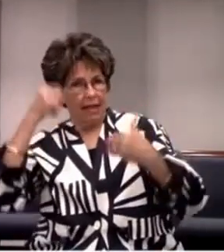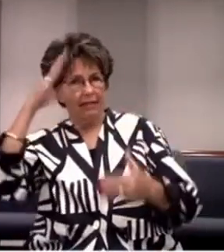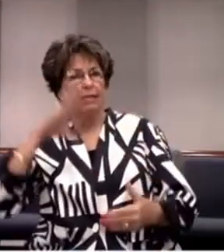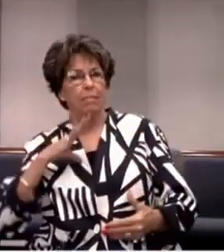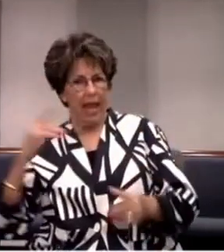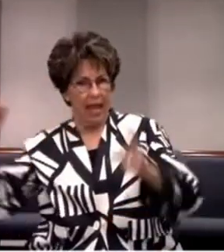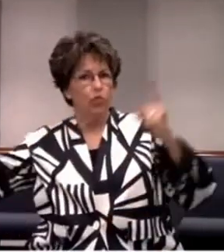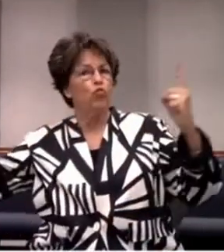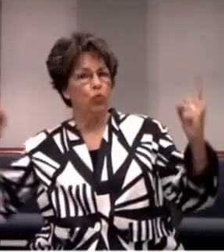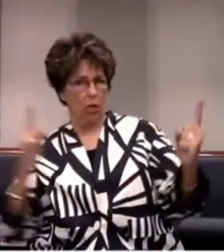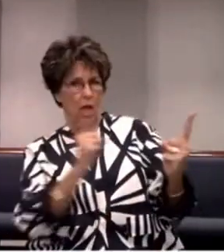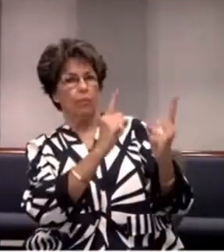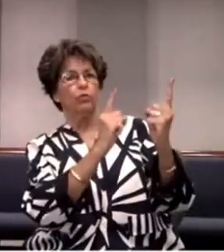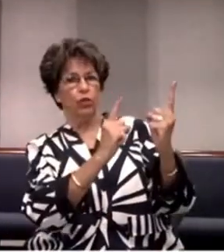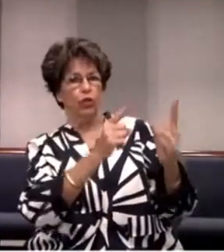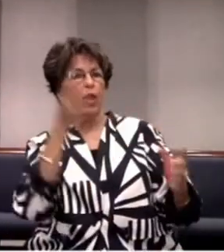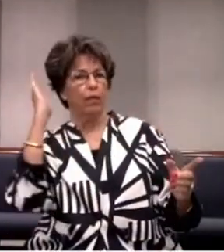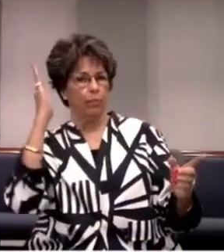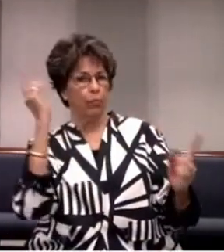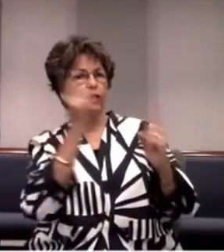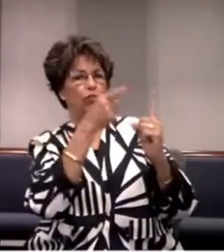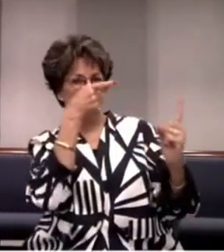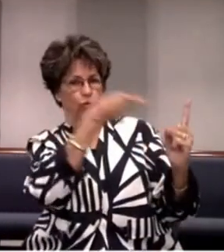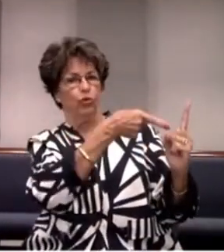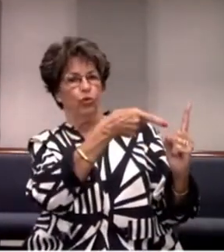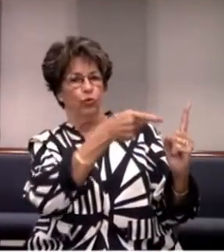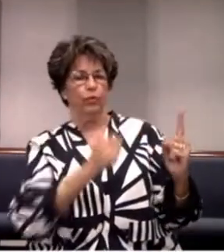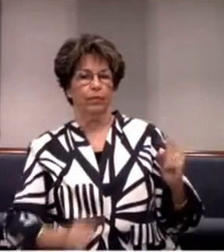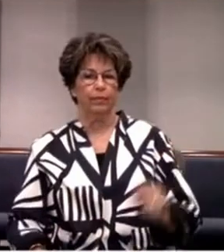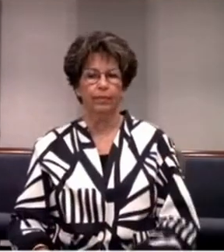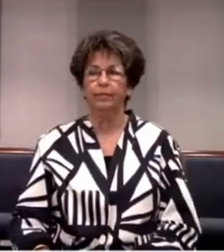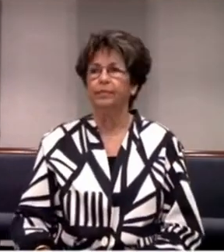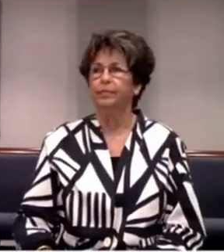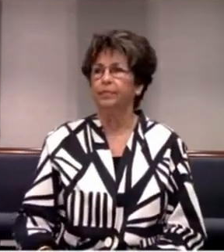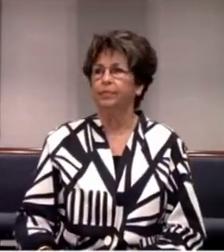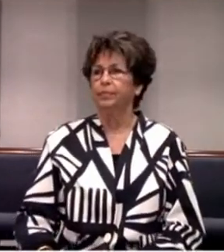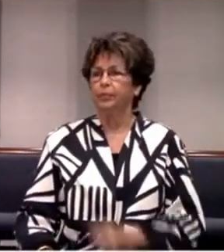He fills, he leads, he controls.